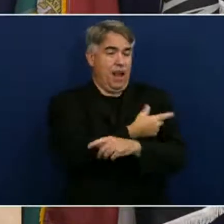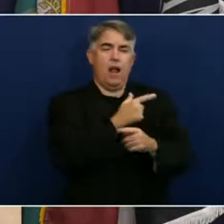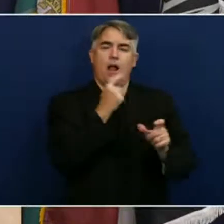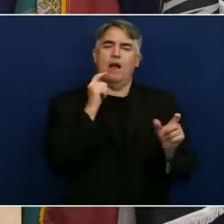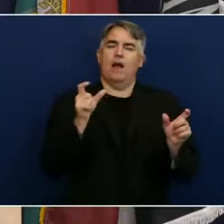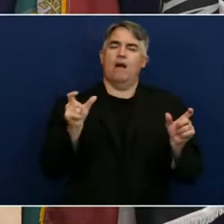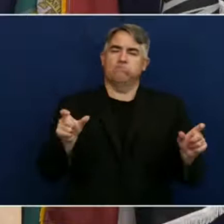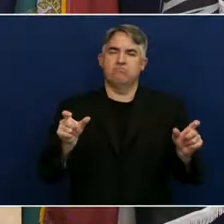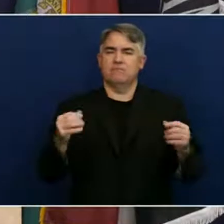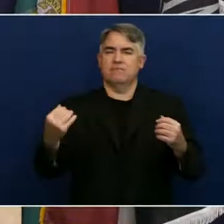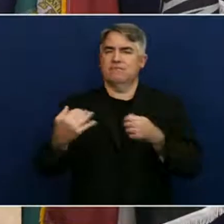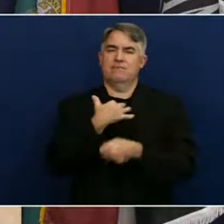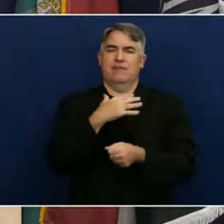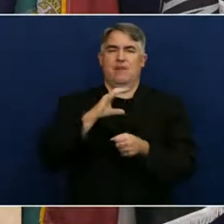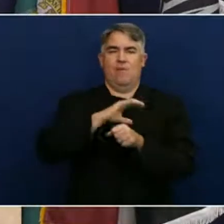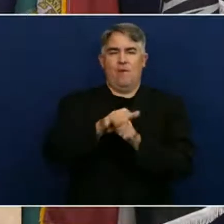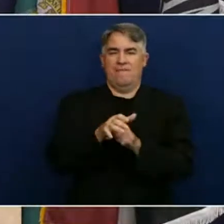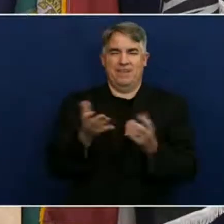that trajectory and path.